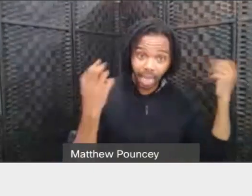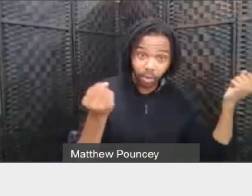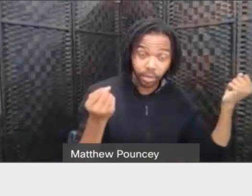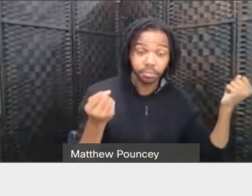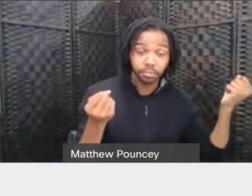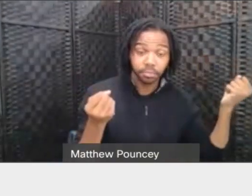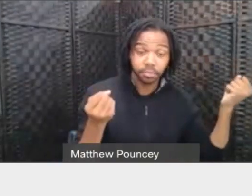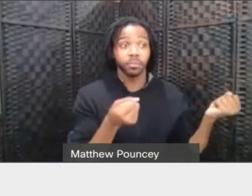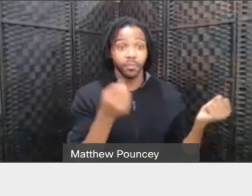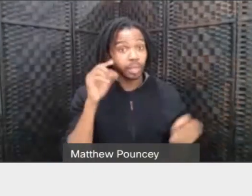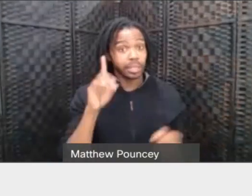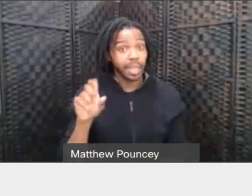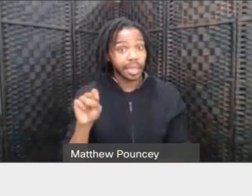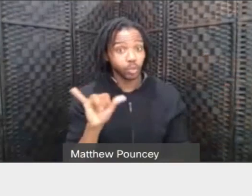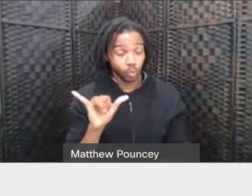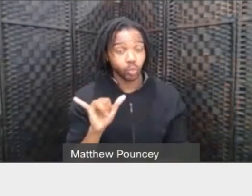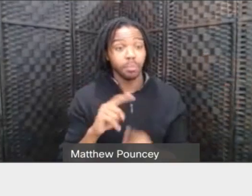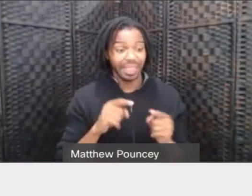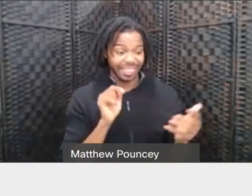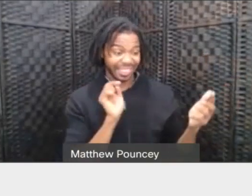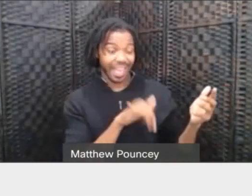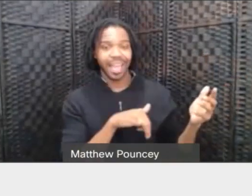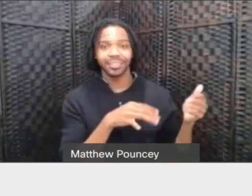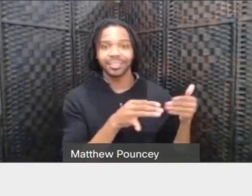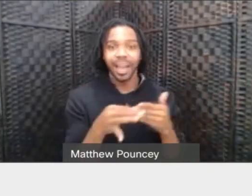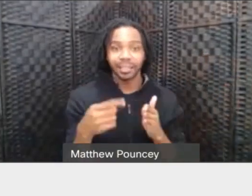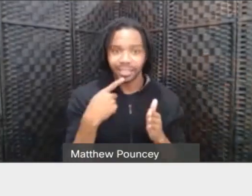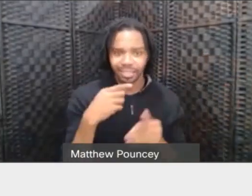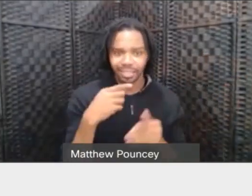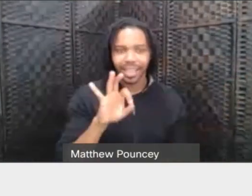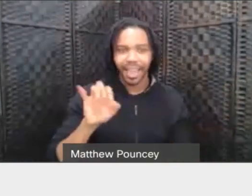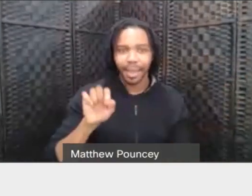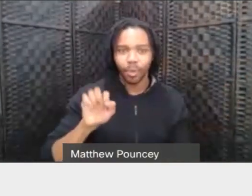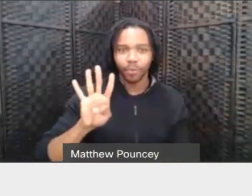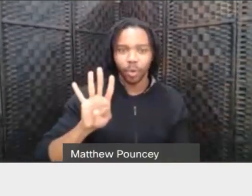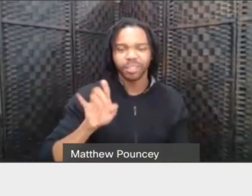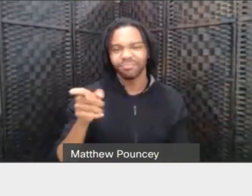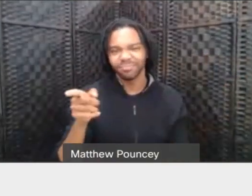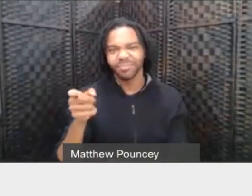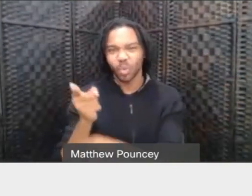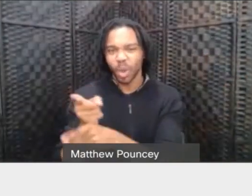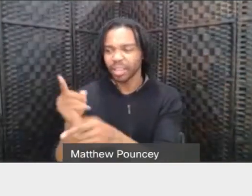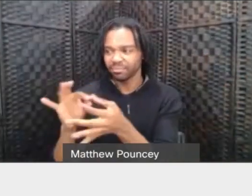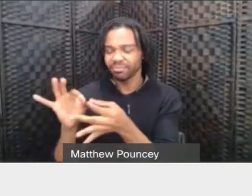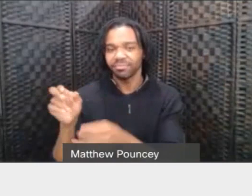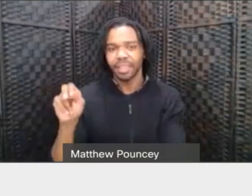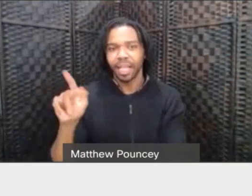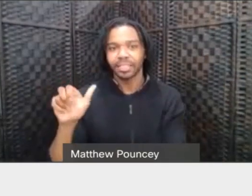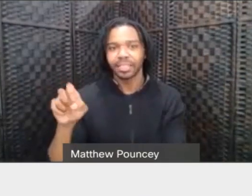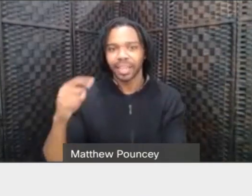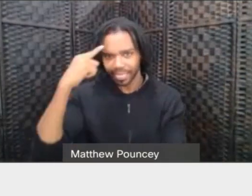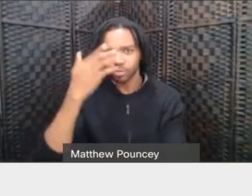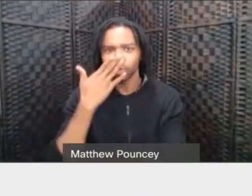programs does say 99.4. So I do think it would be helpful for us to have one consistent standard, but I do know